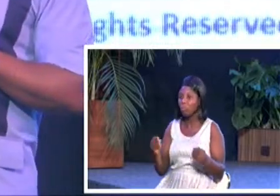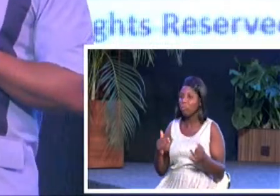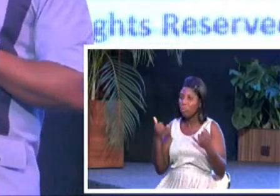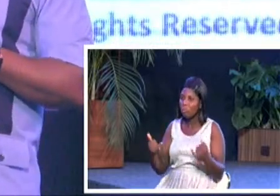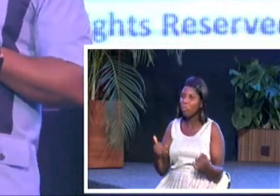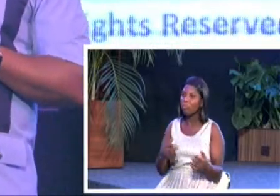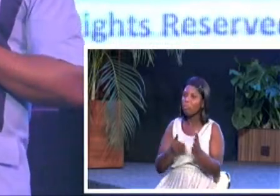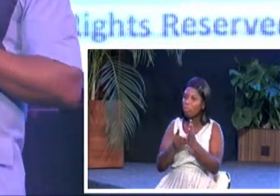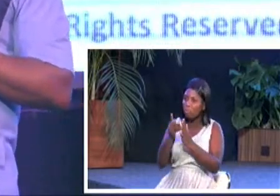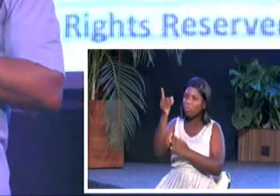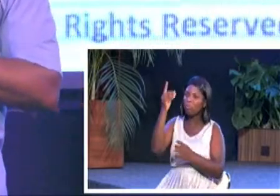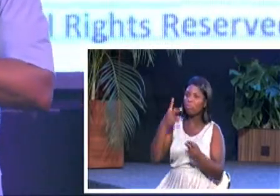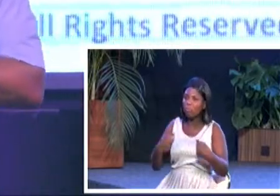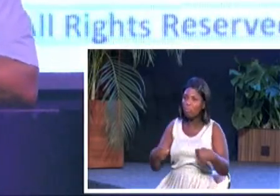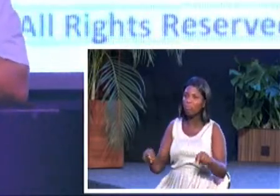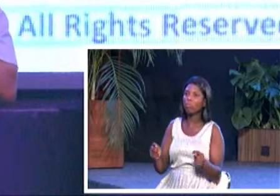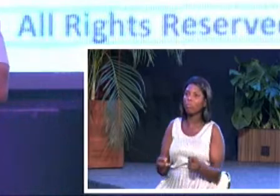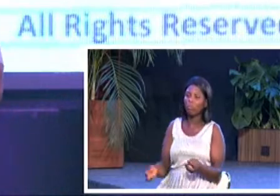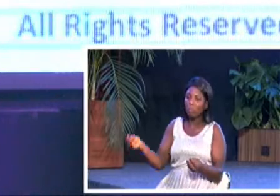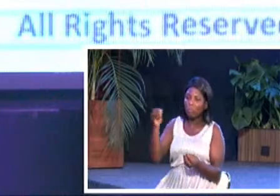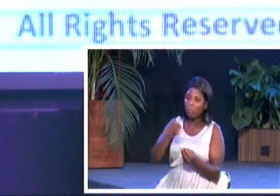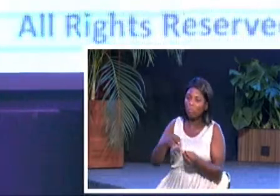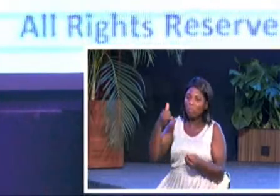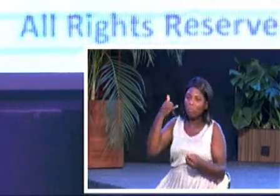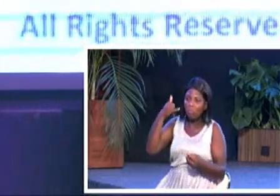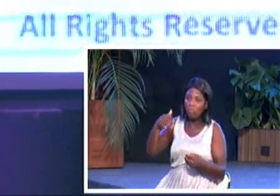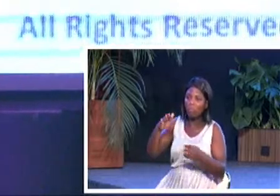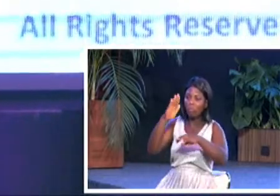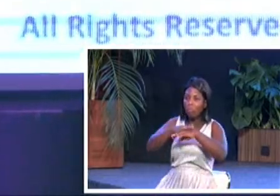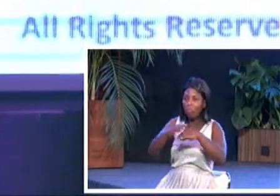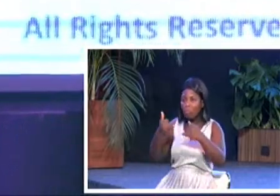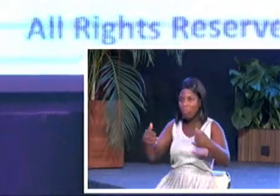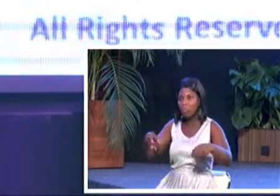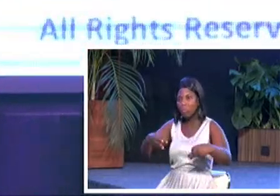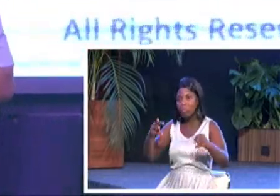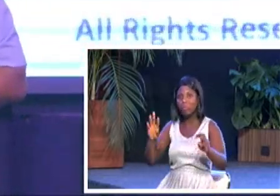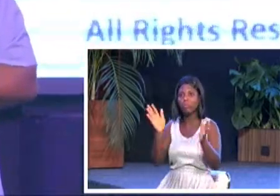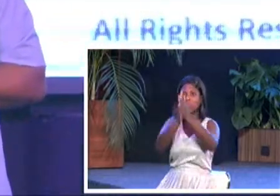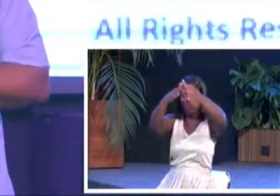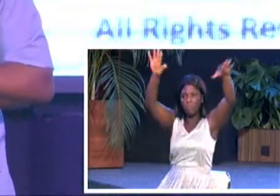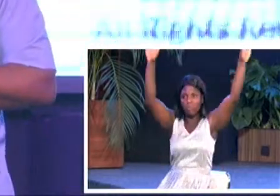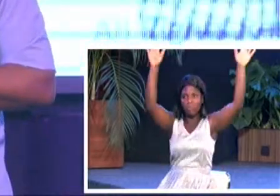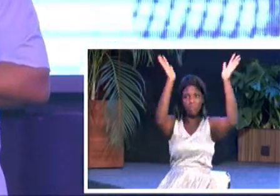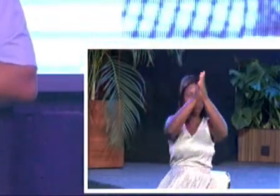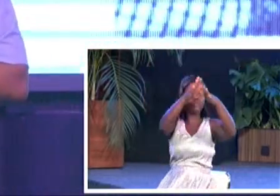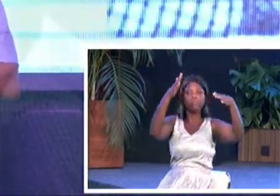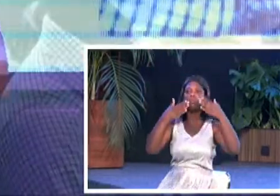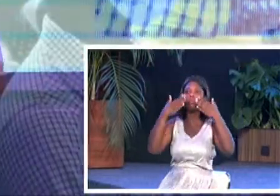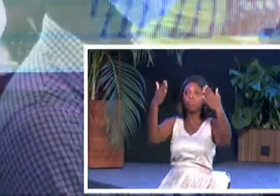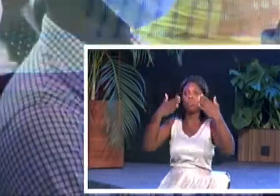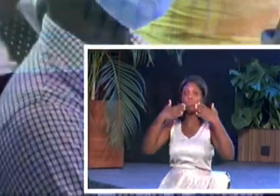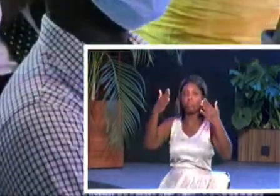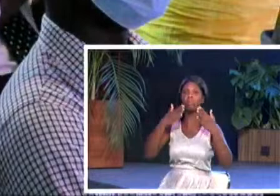be relevant in the age to come and in the now. Thank you very much.